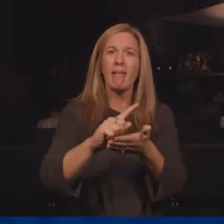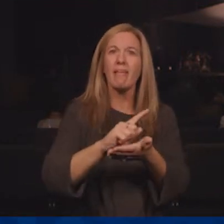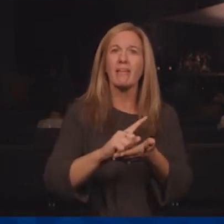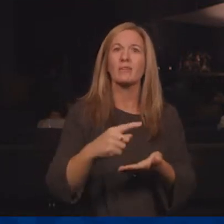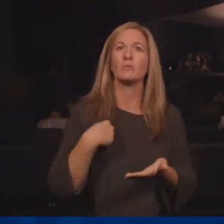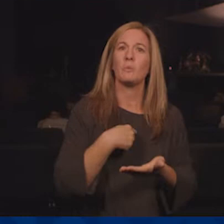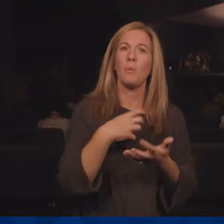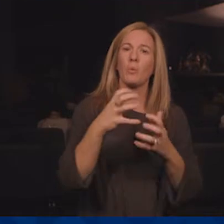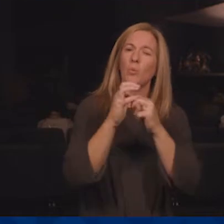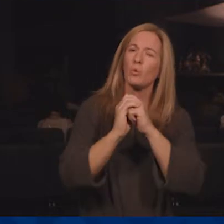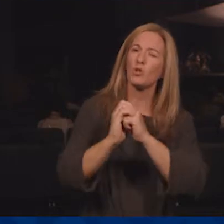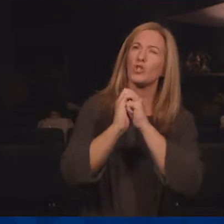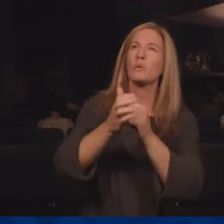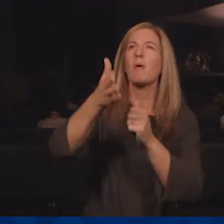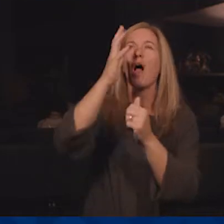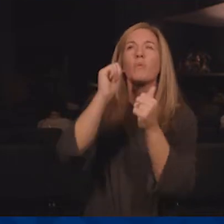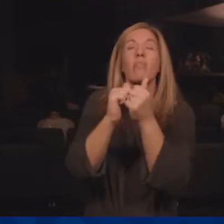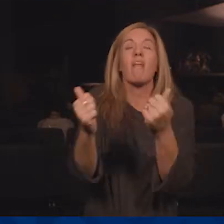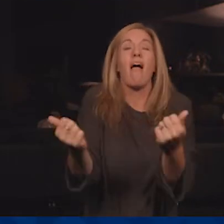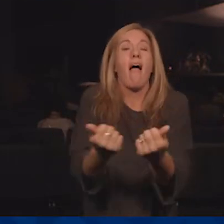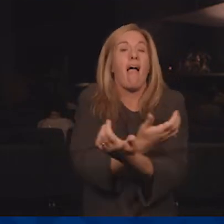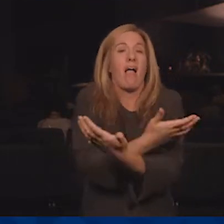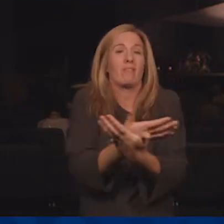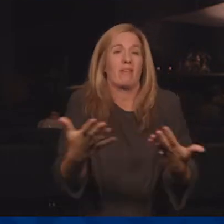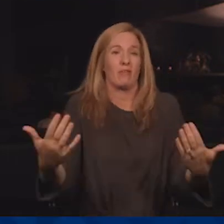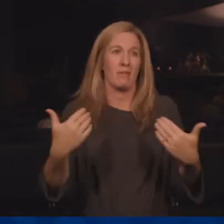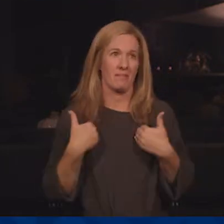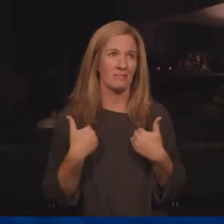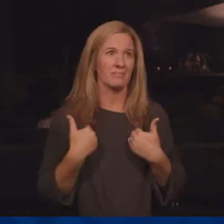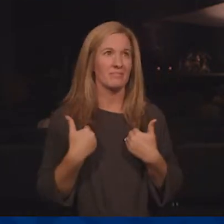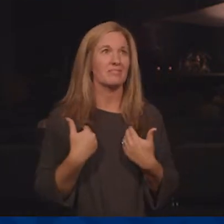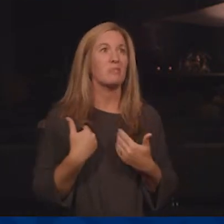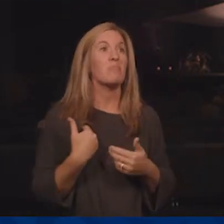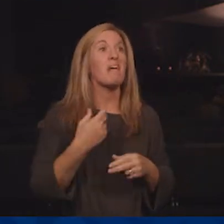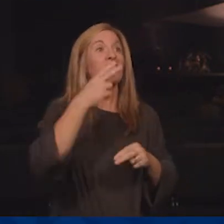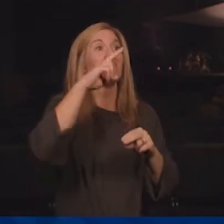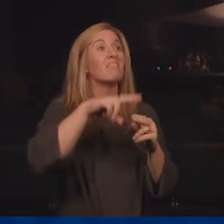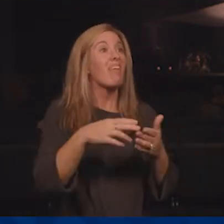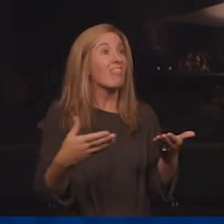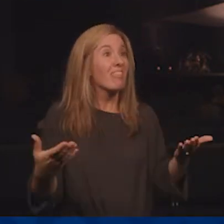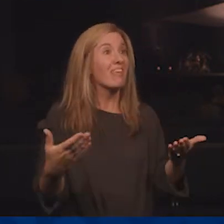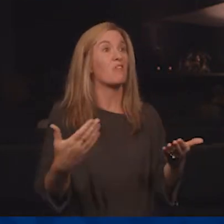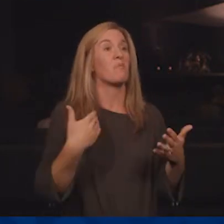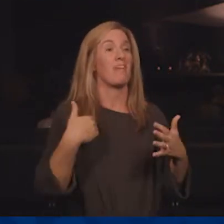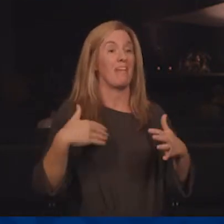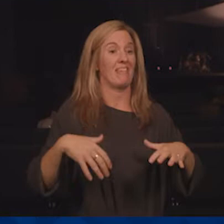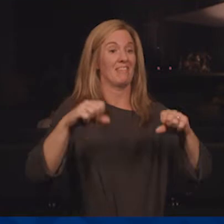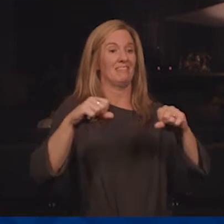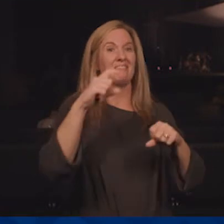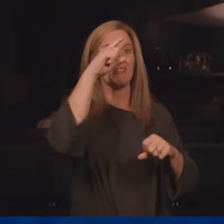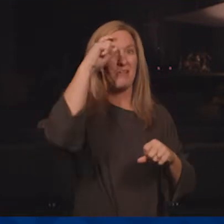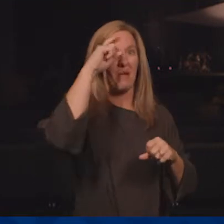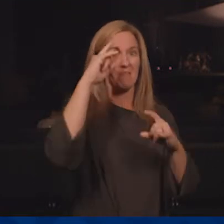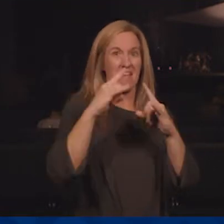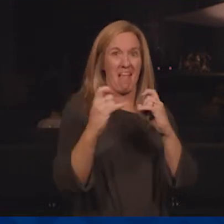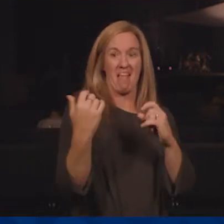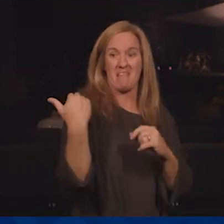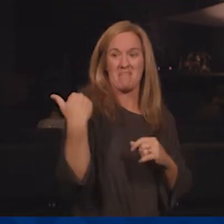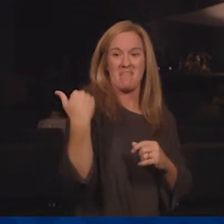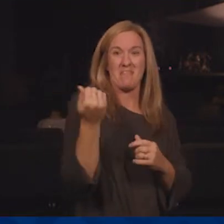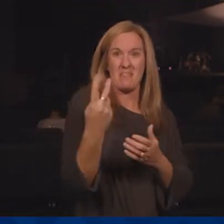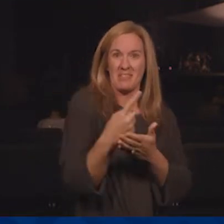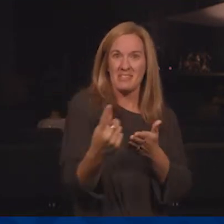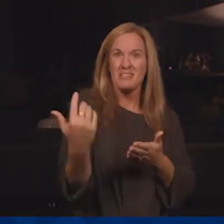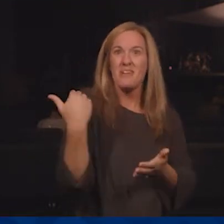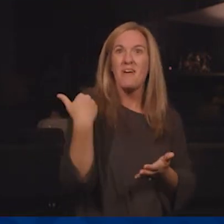with all that we have. And a fun thing is that a lot of you know is we had summer camp a few weeks ago for our high schoolers